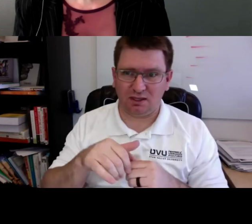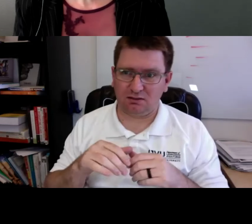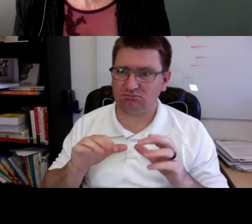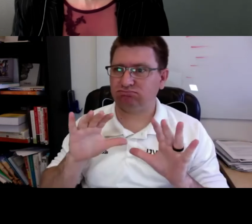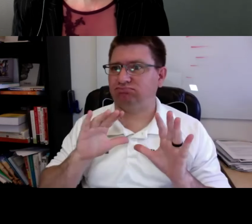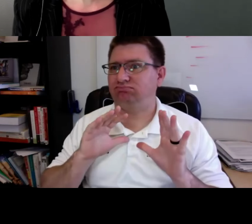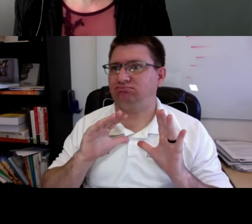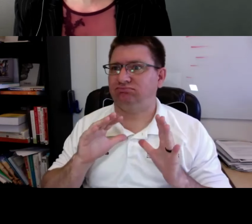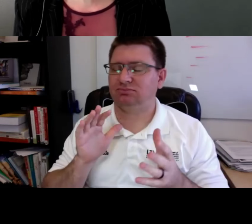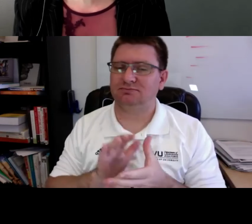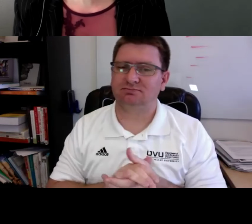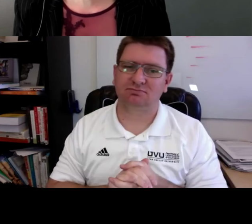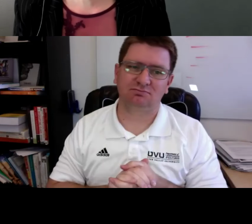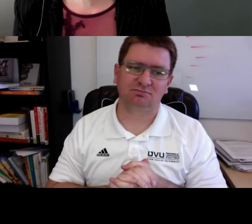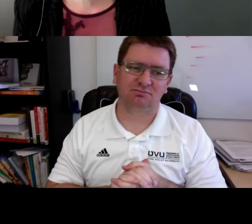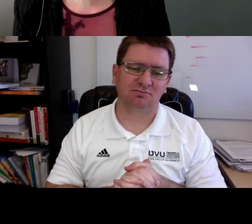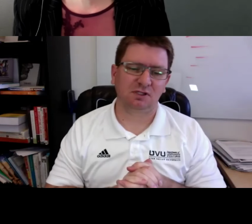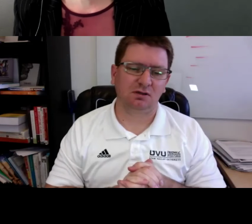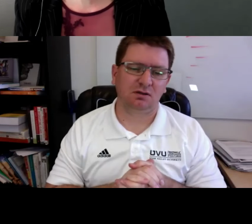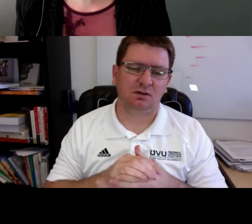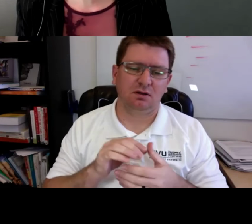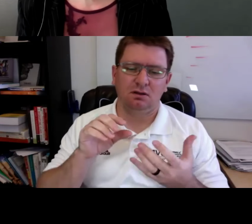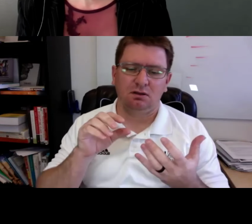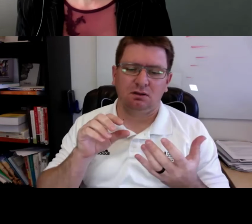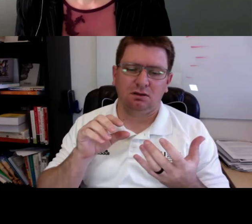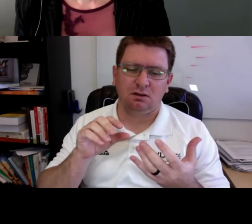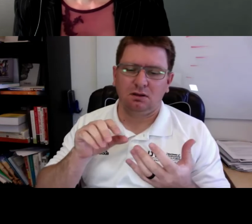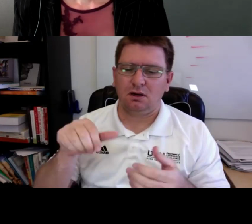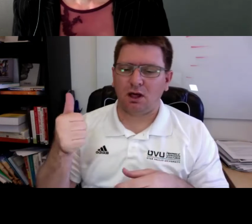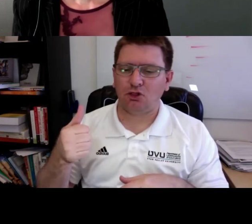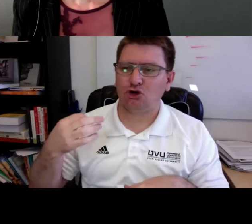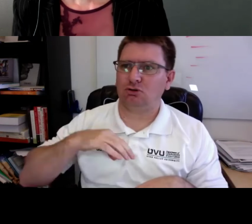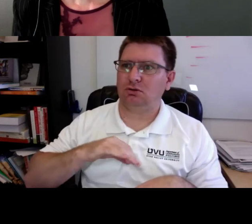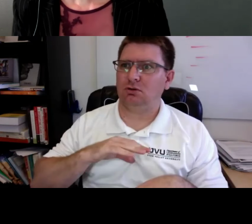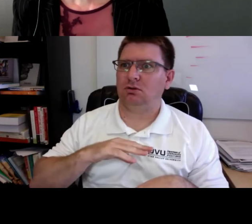items, but I'm excited about that. That would be so fabulous.